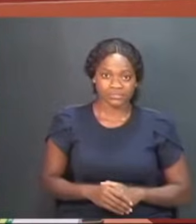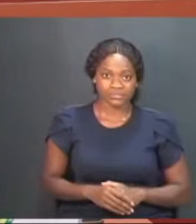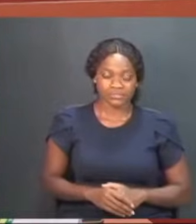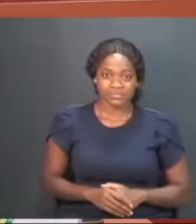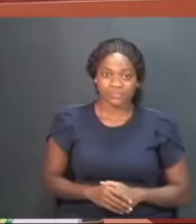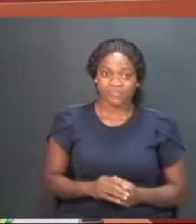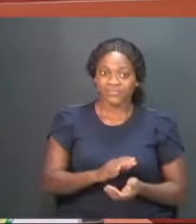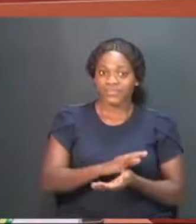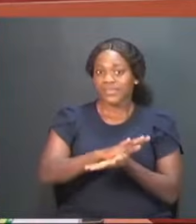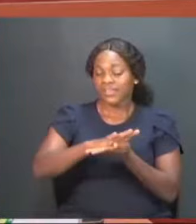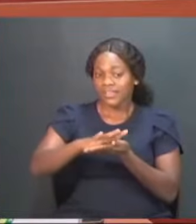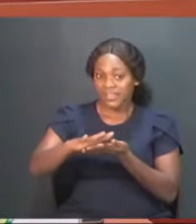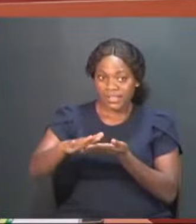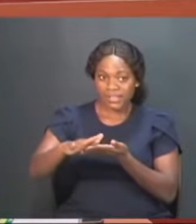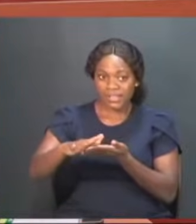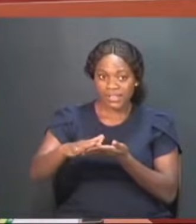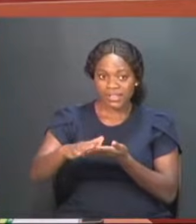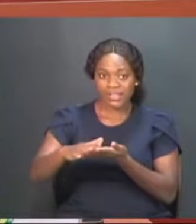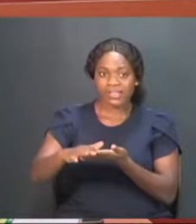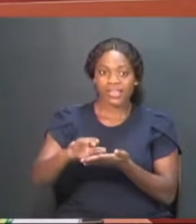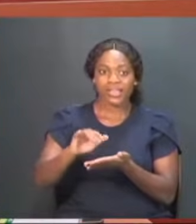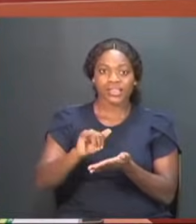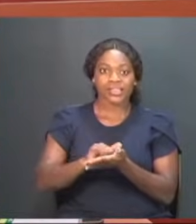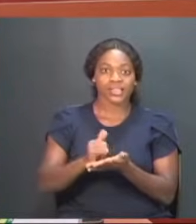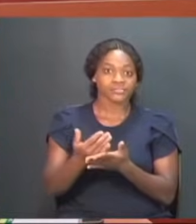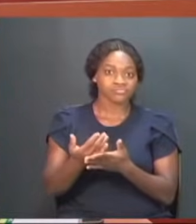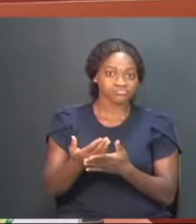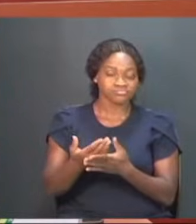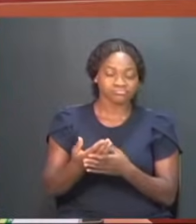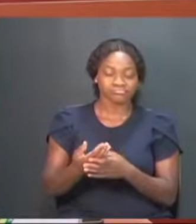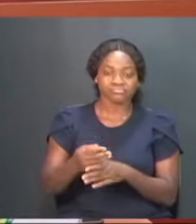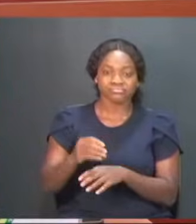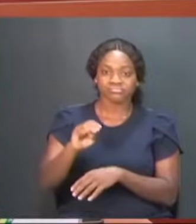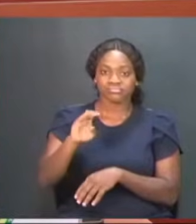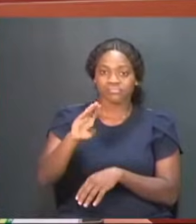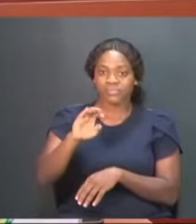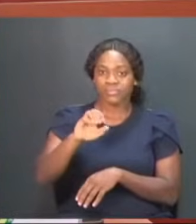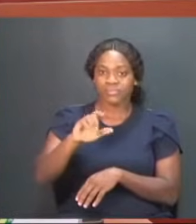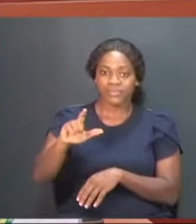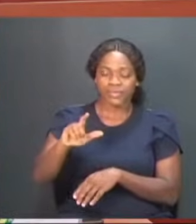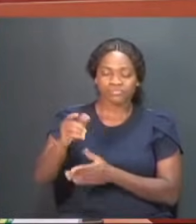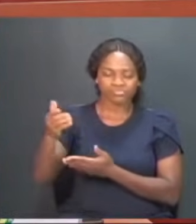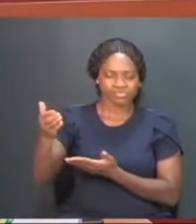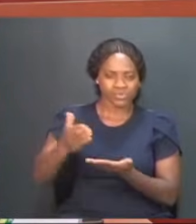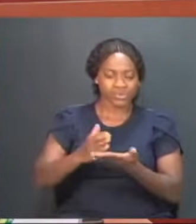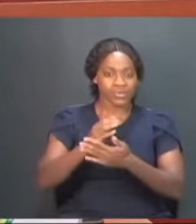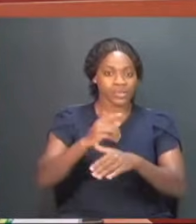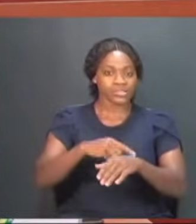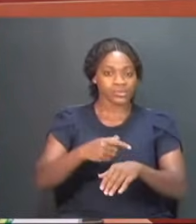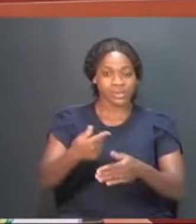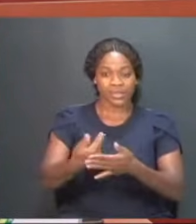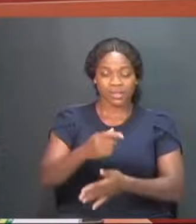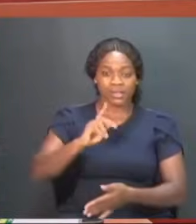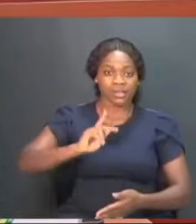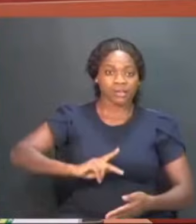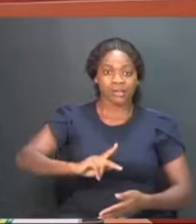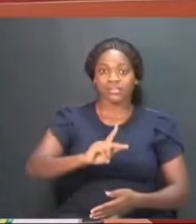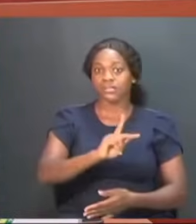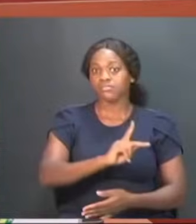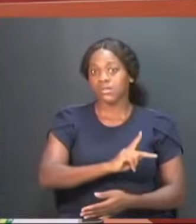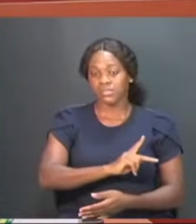that this bill has been long in coming, and the Parliament of this House cannot